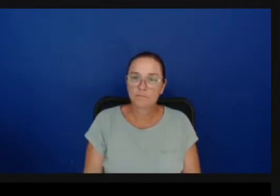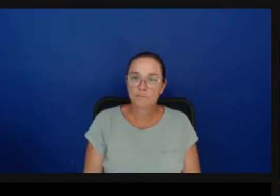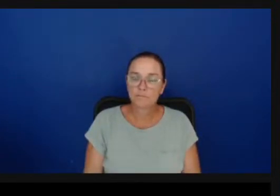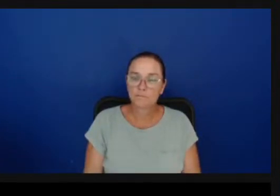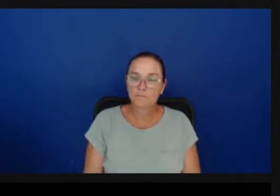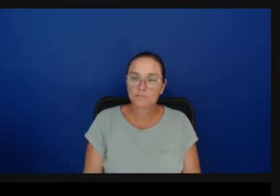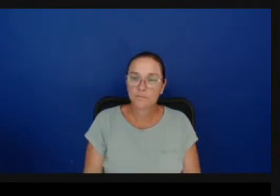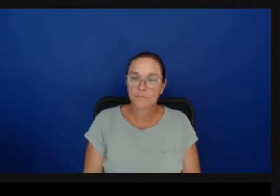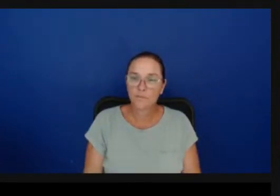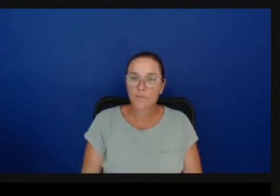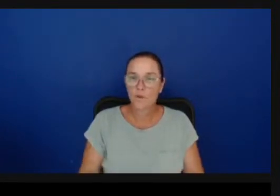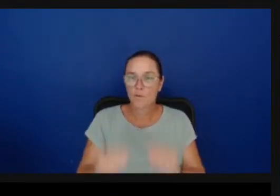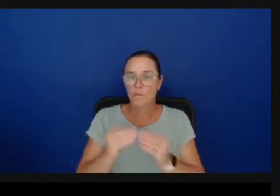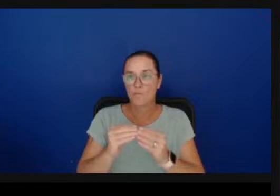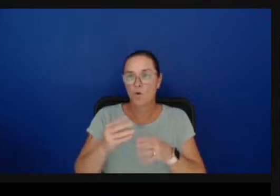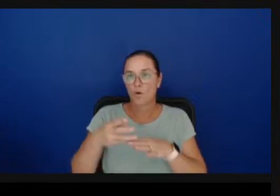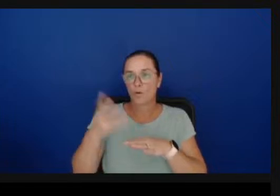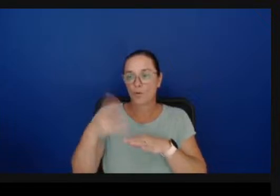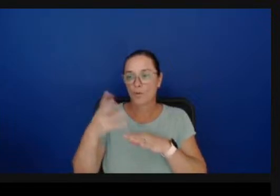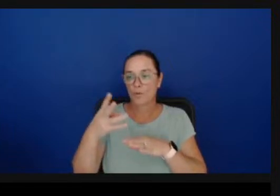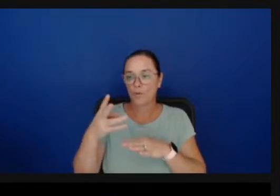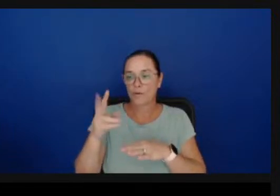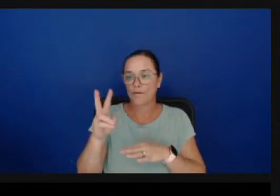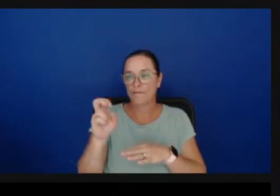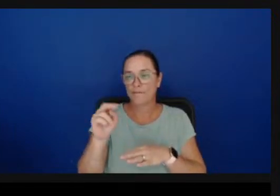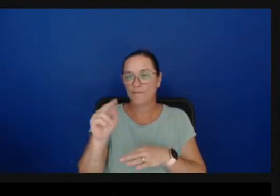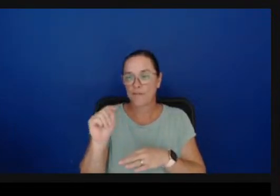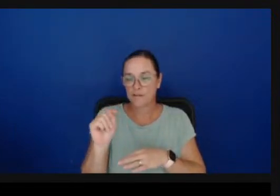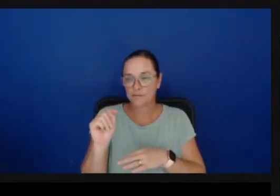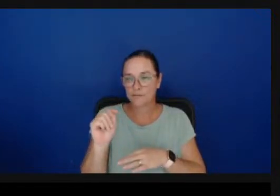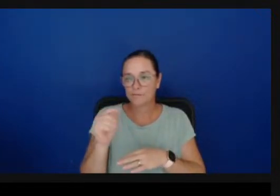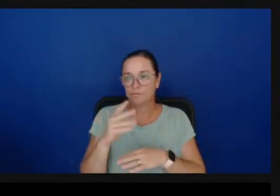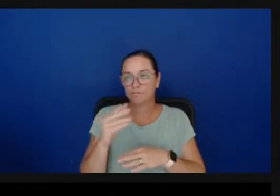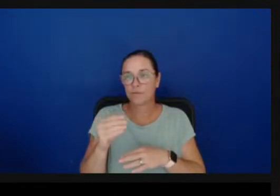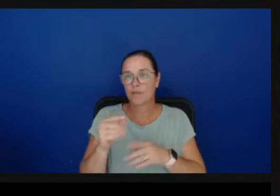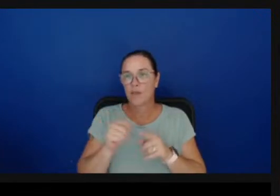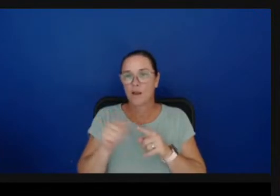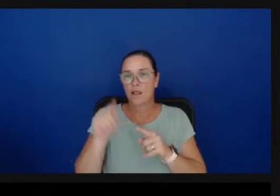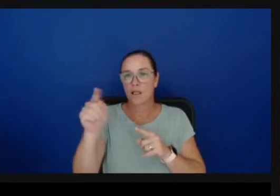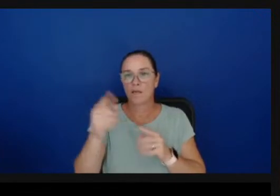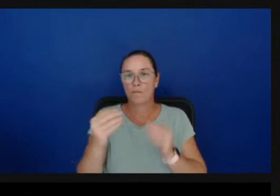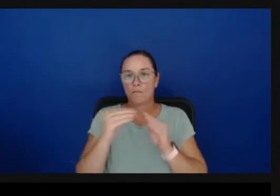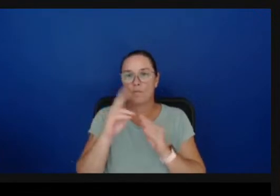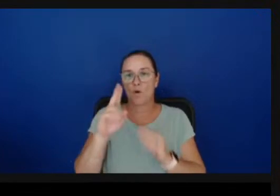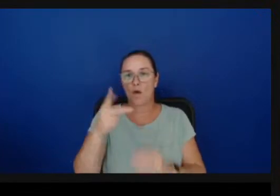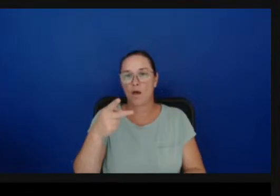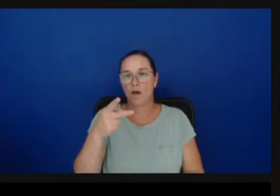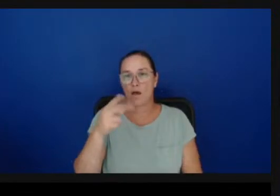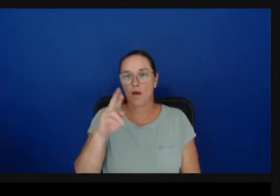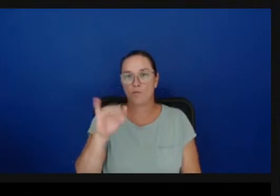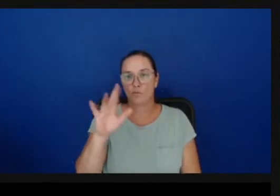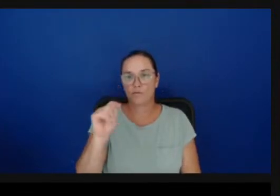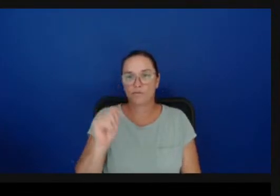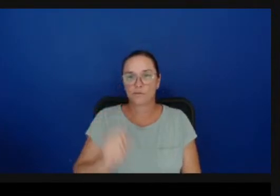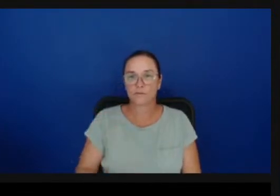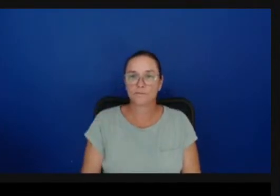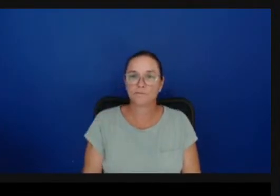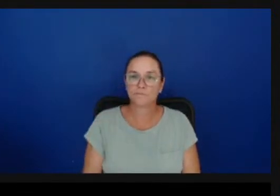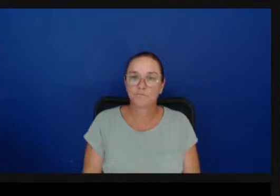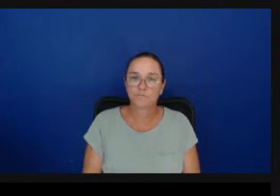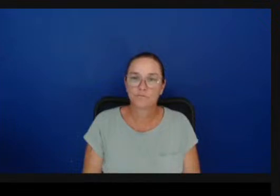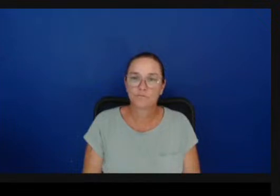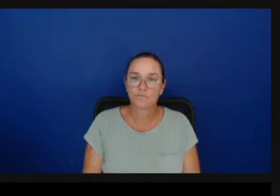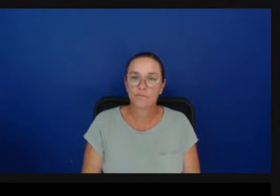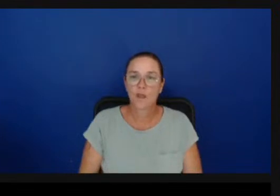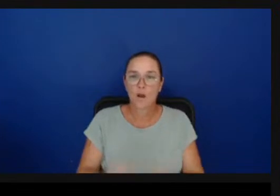with some more fuming vents there, and further up rift. See some glow further up there, but bubble